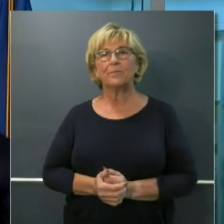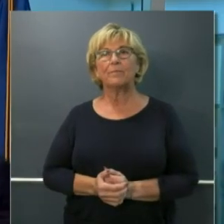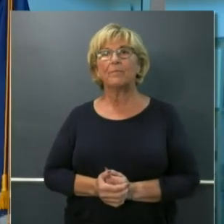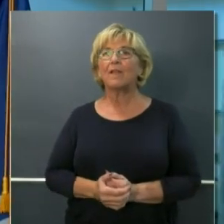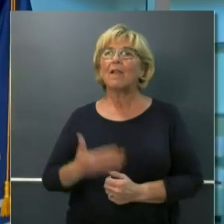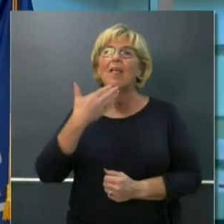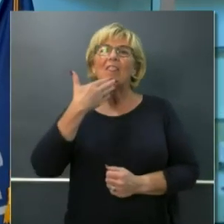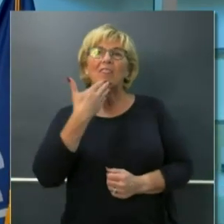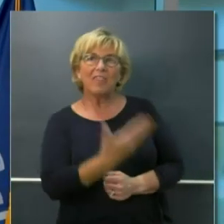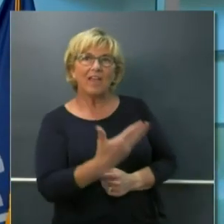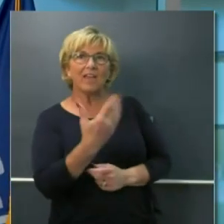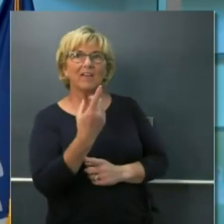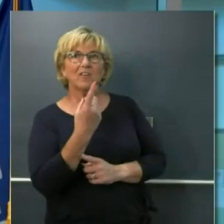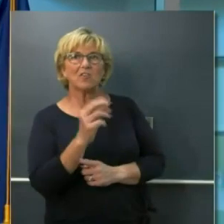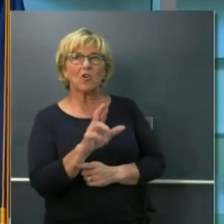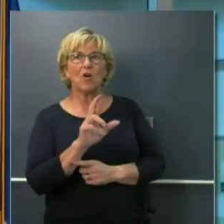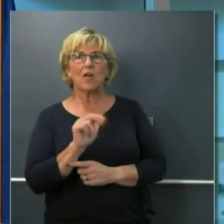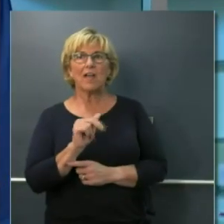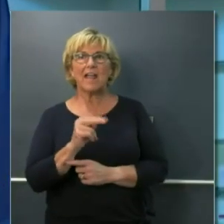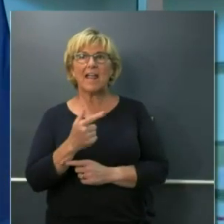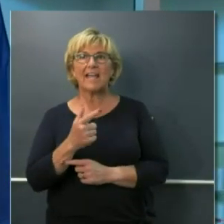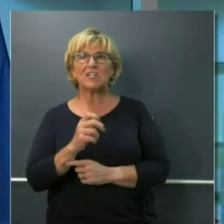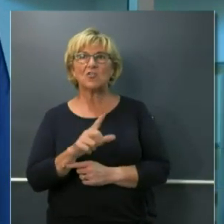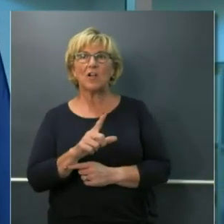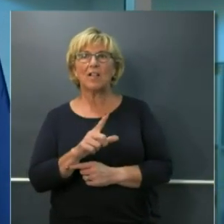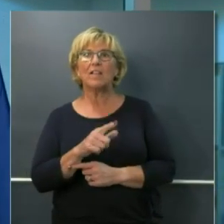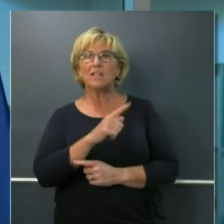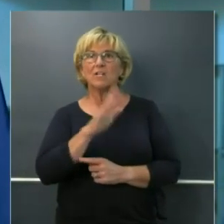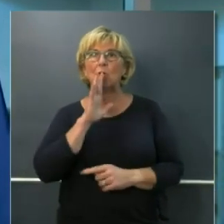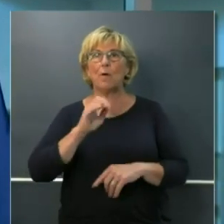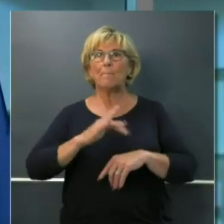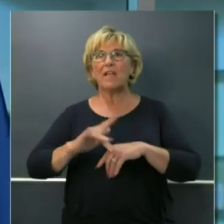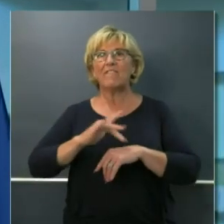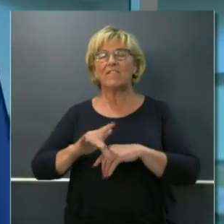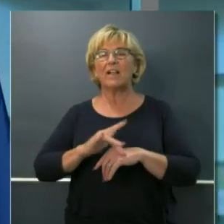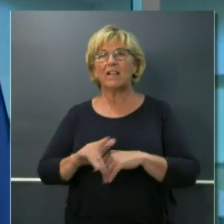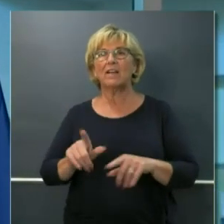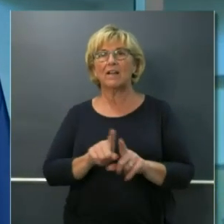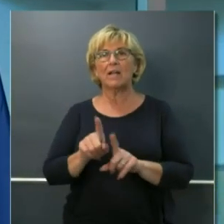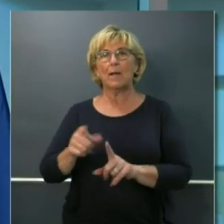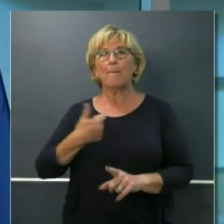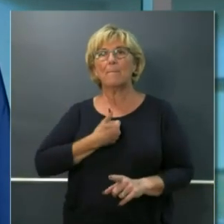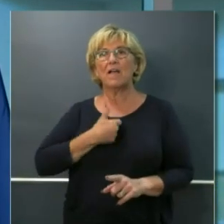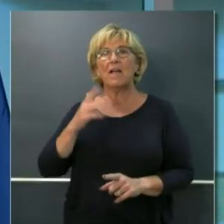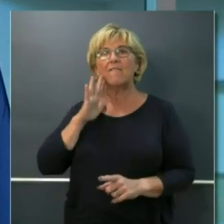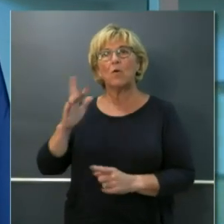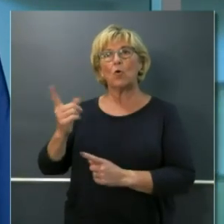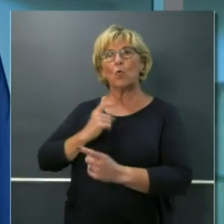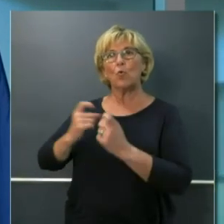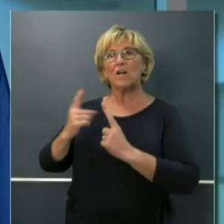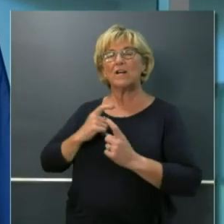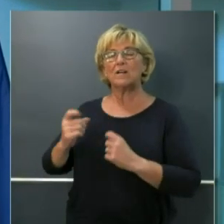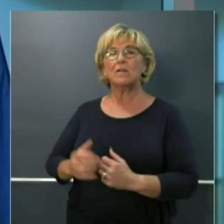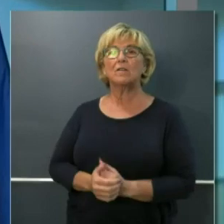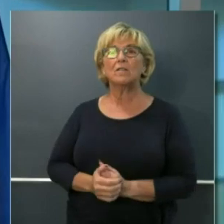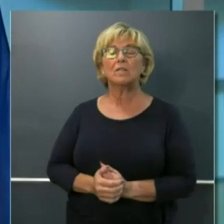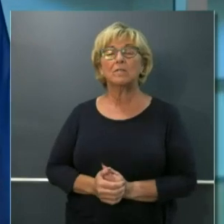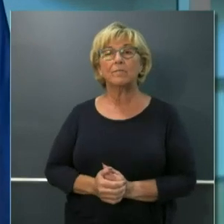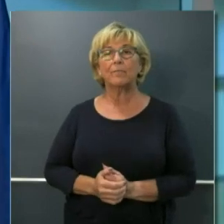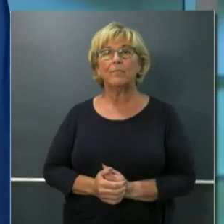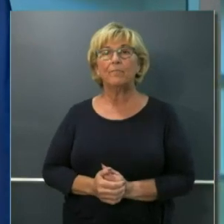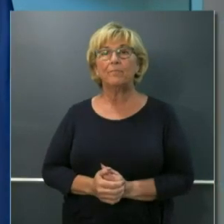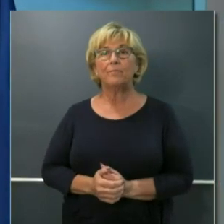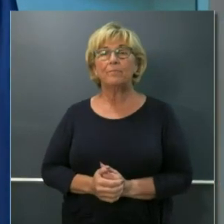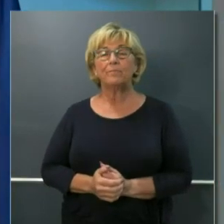Thank you, Dr. Angel. And of course, Dr. Angel will be available, as will I, for questions. But the